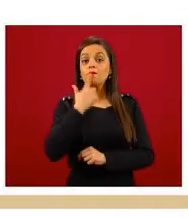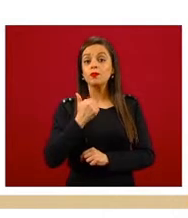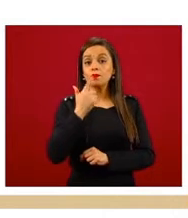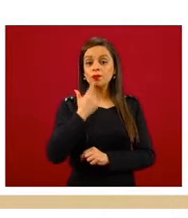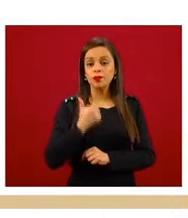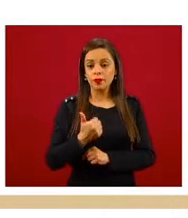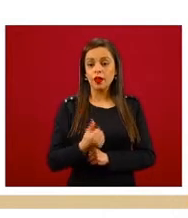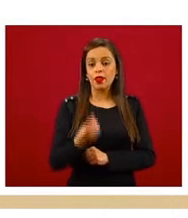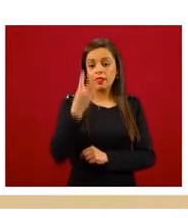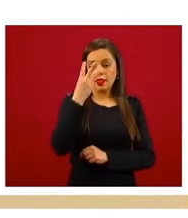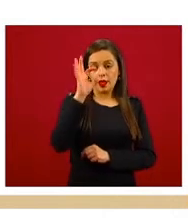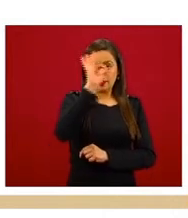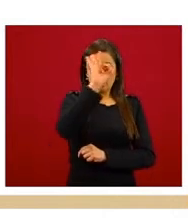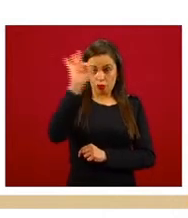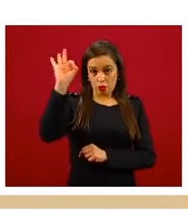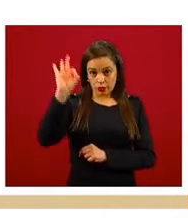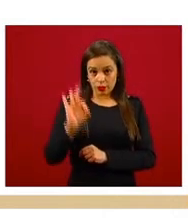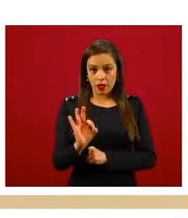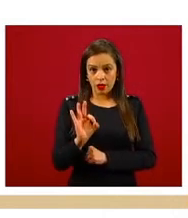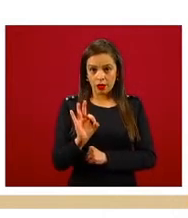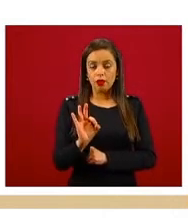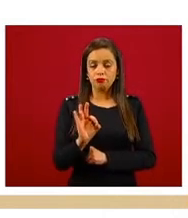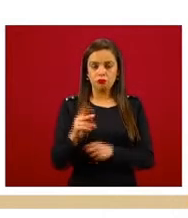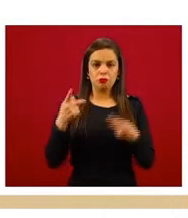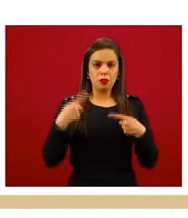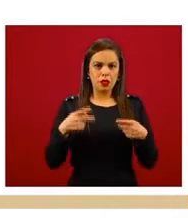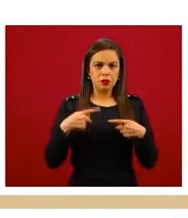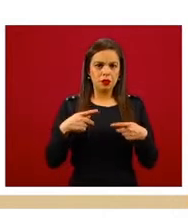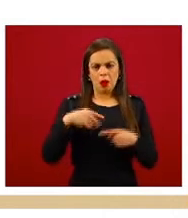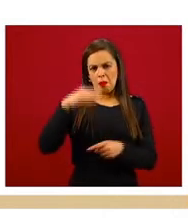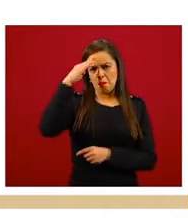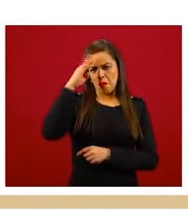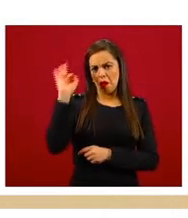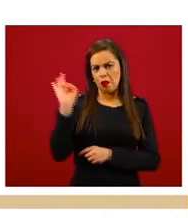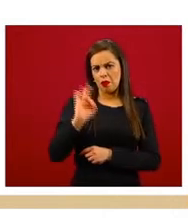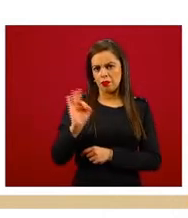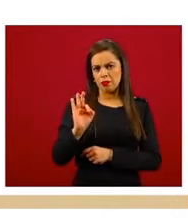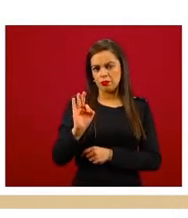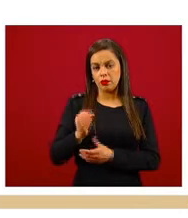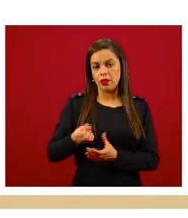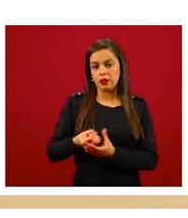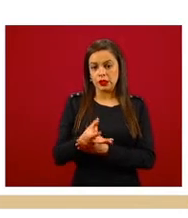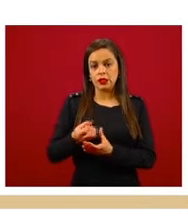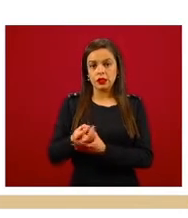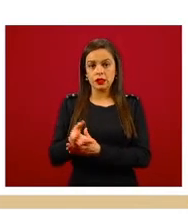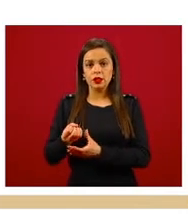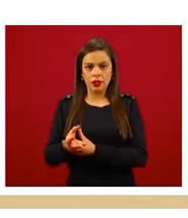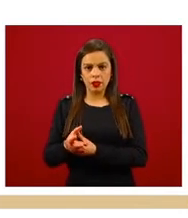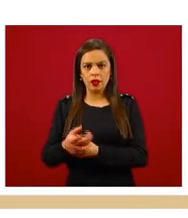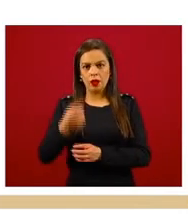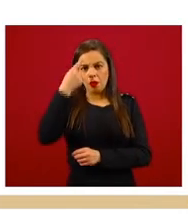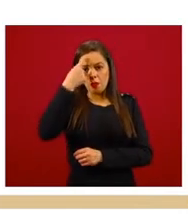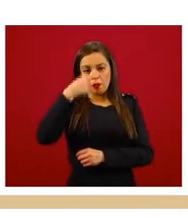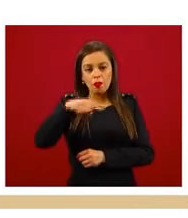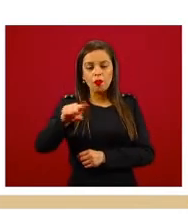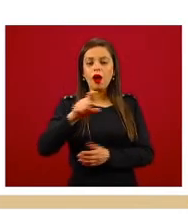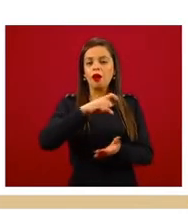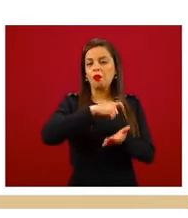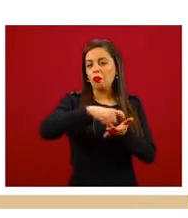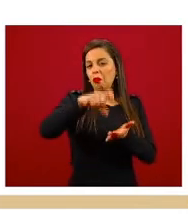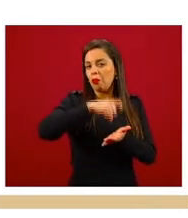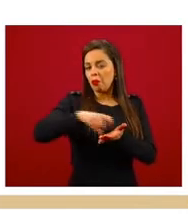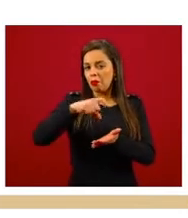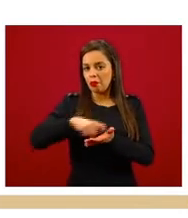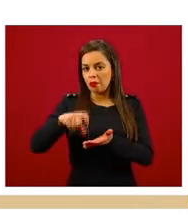this red pensando line que el 3% de las at level personas of pudieran 3%, thinking moverse that para hacer 3% of algunas the compras, population